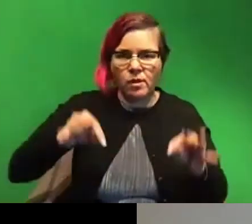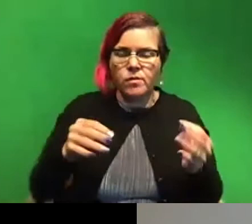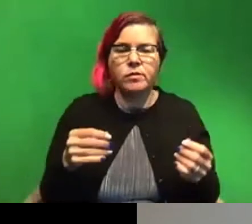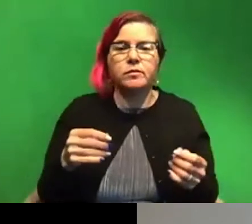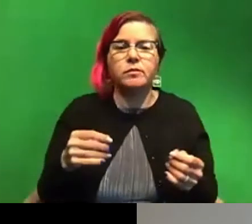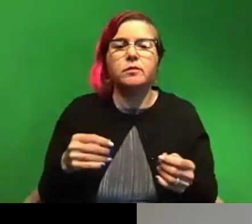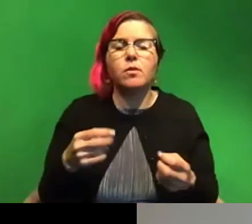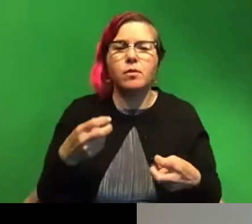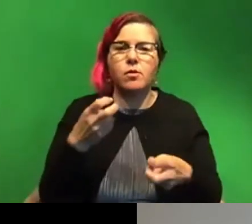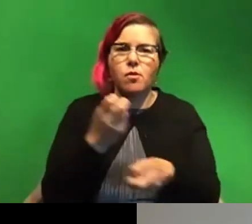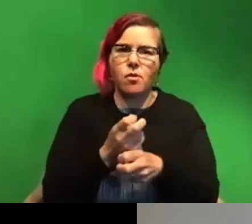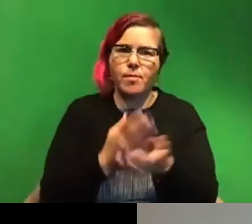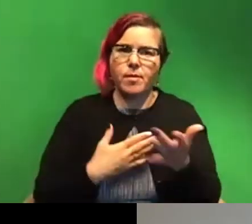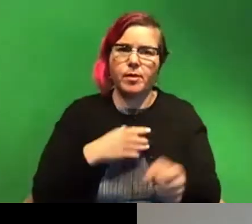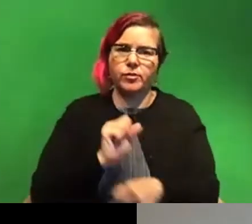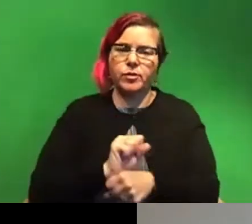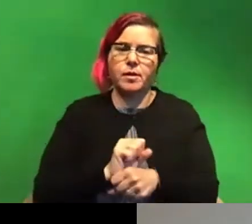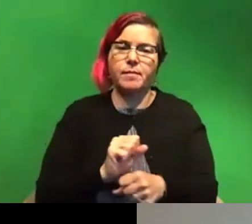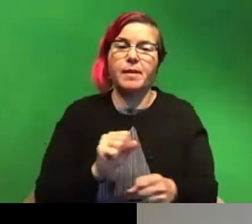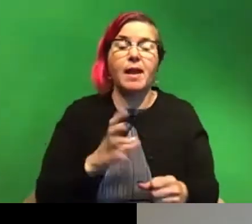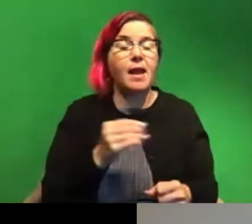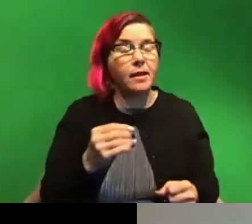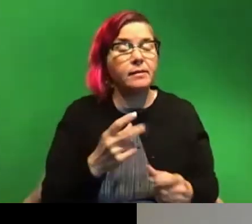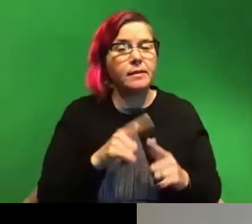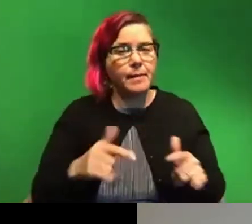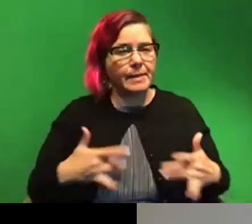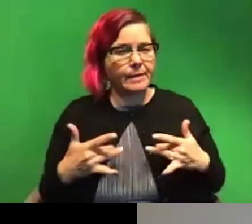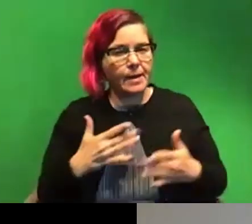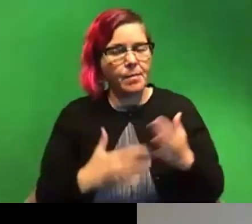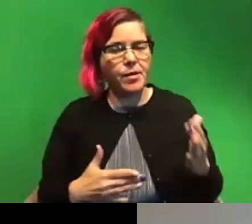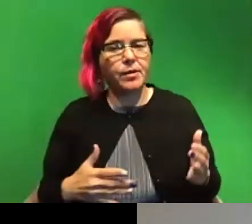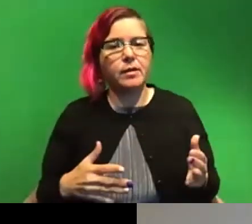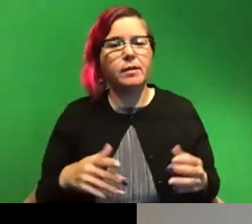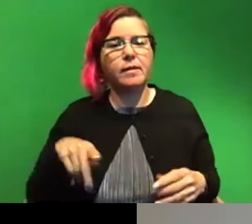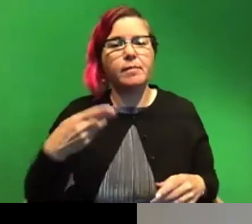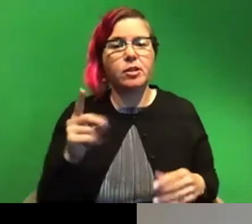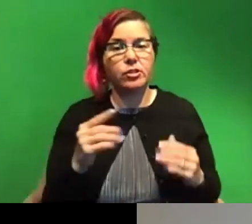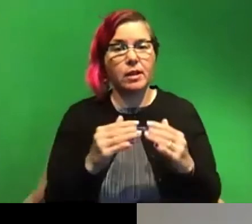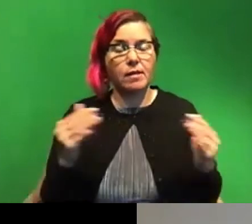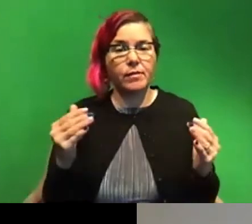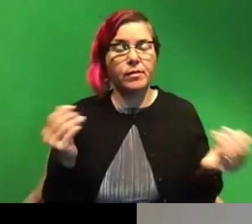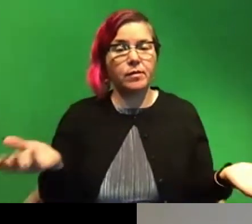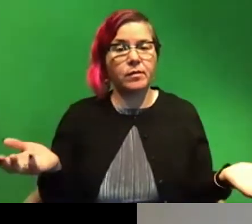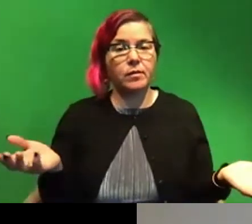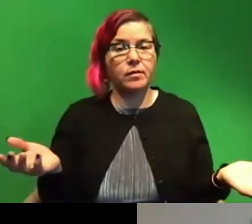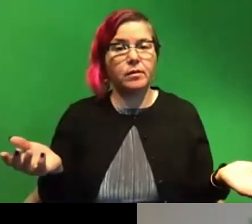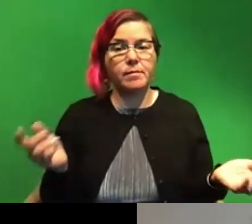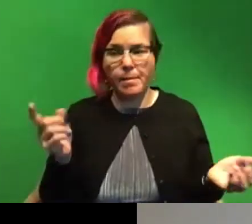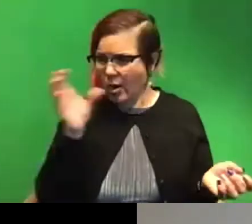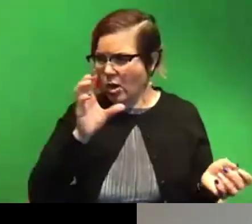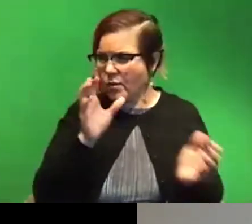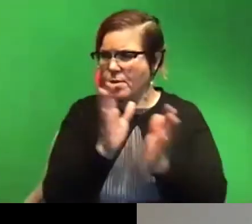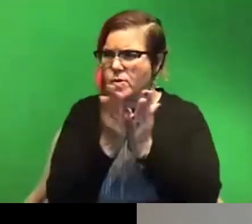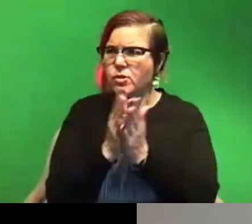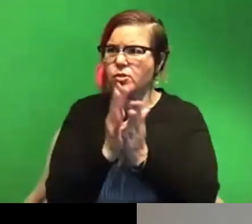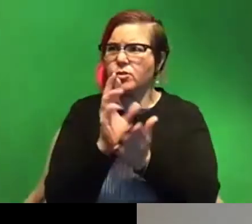most difficult part about my job and the most exciting part about my job is at like the PhD level, you may go look for a book or a resource